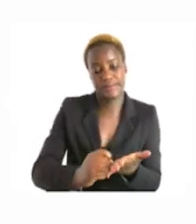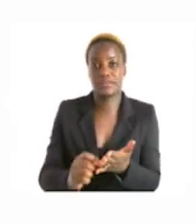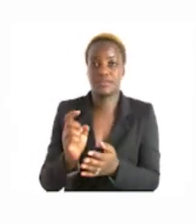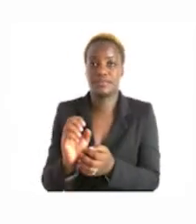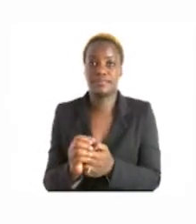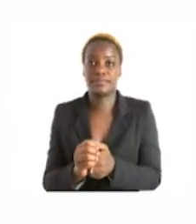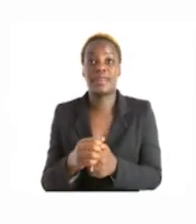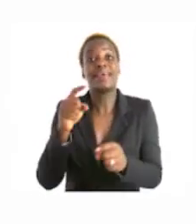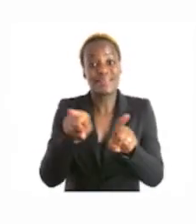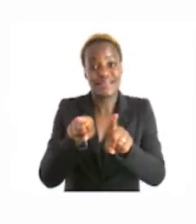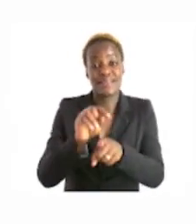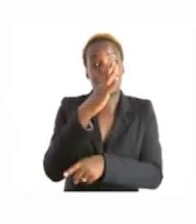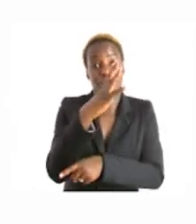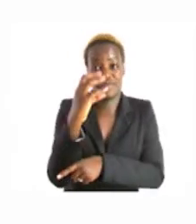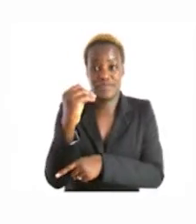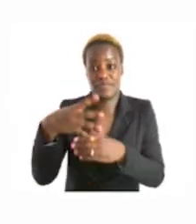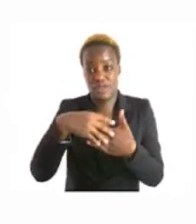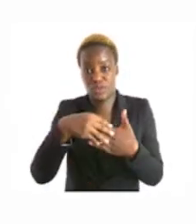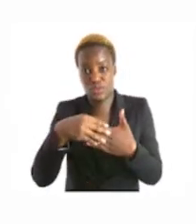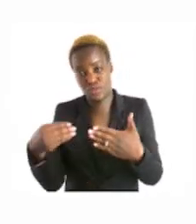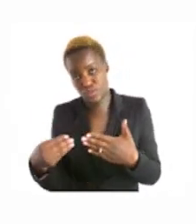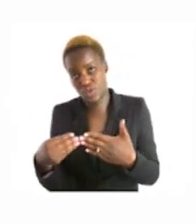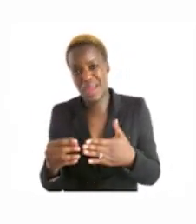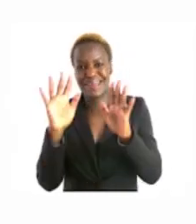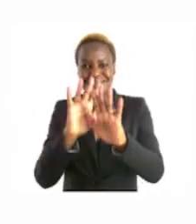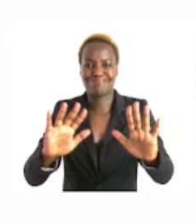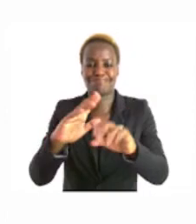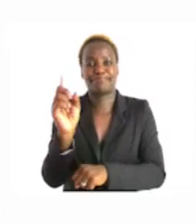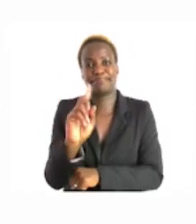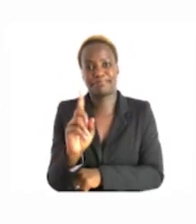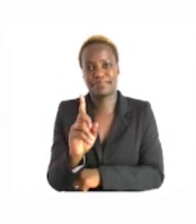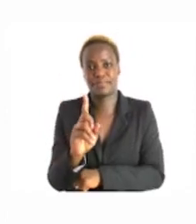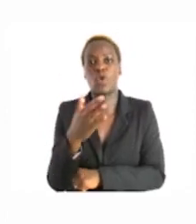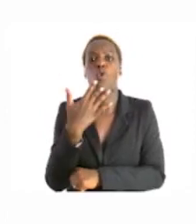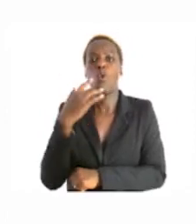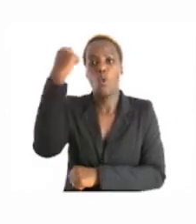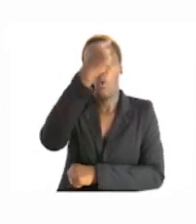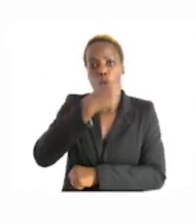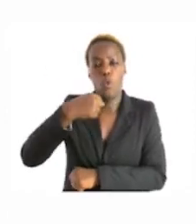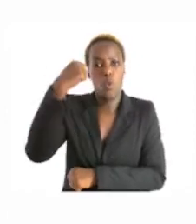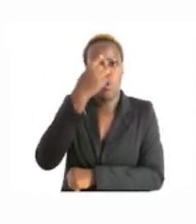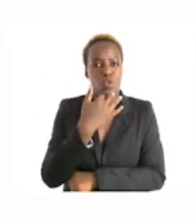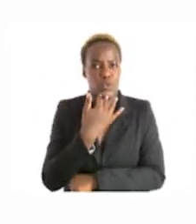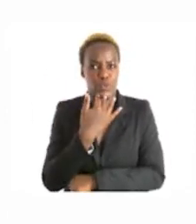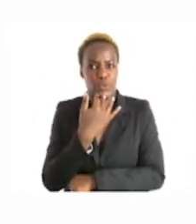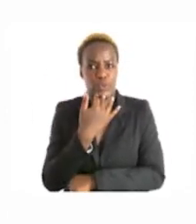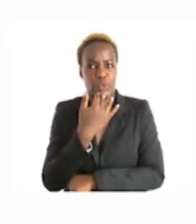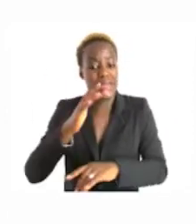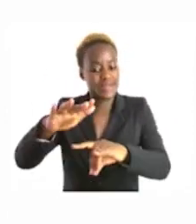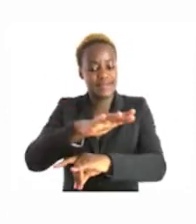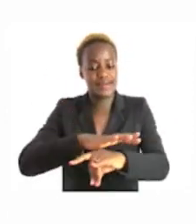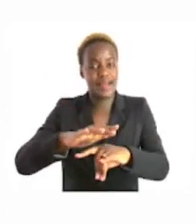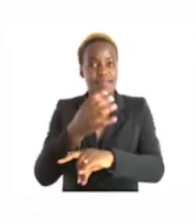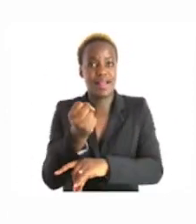as the $50 note. What color is the $50 note? Whose head is on the $50 note? The animal,